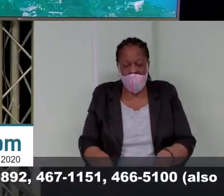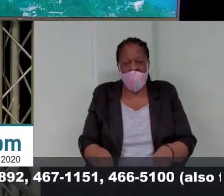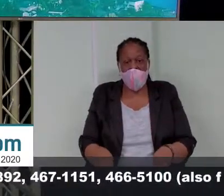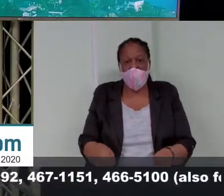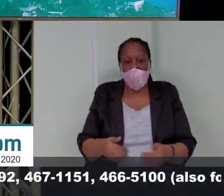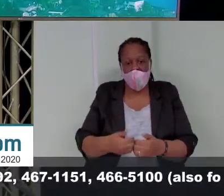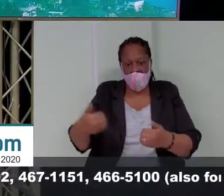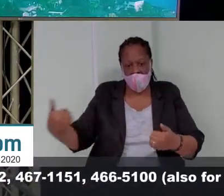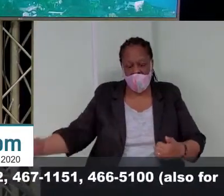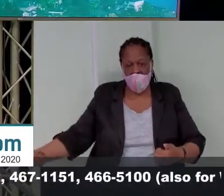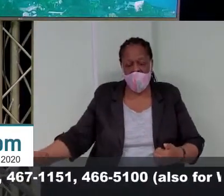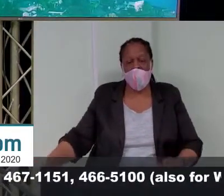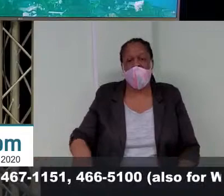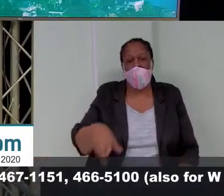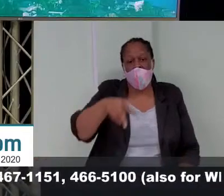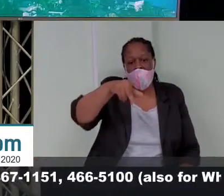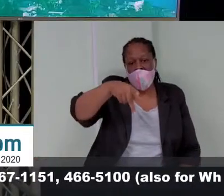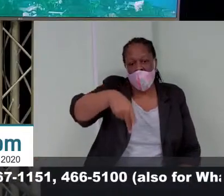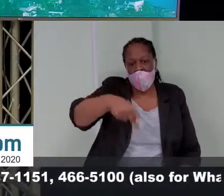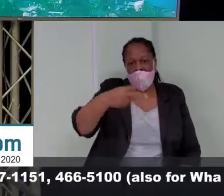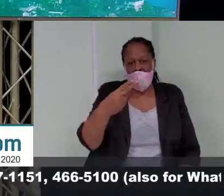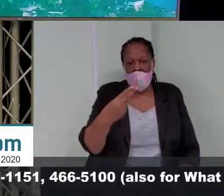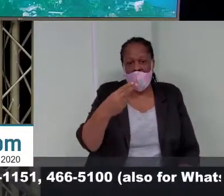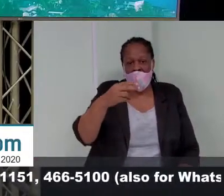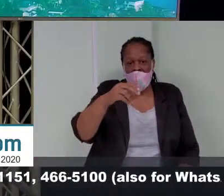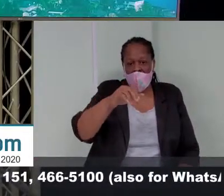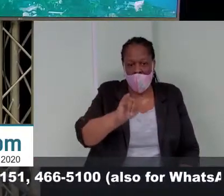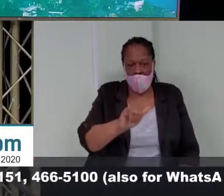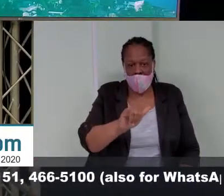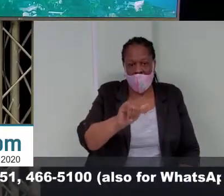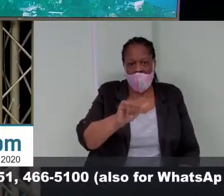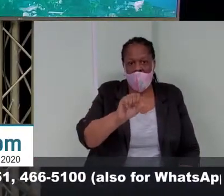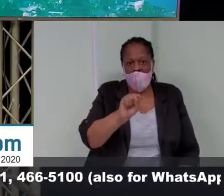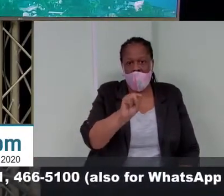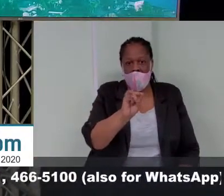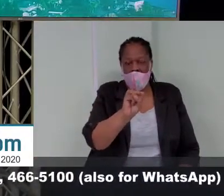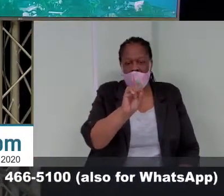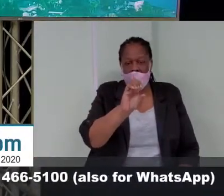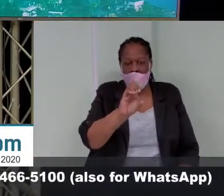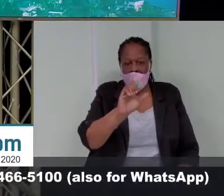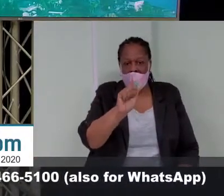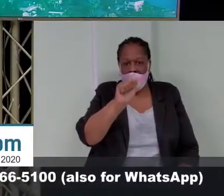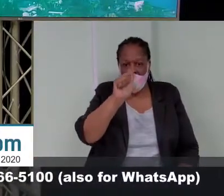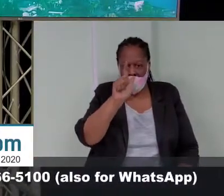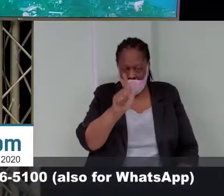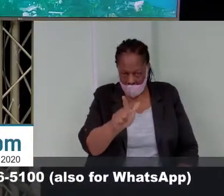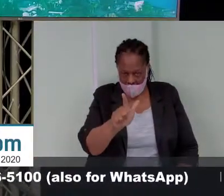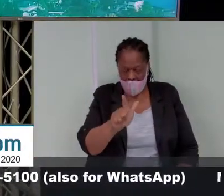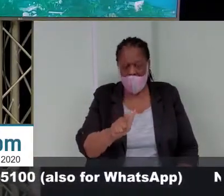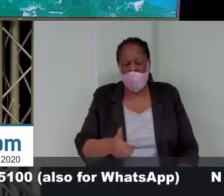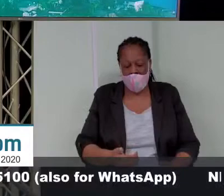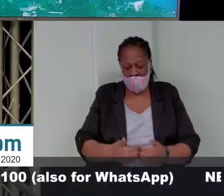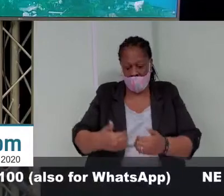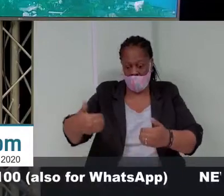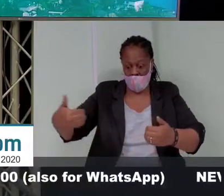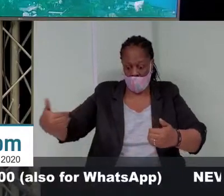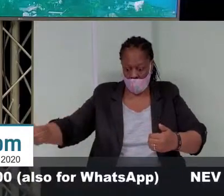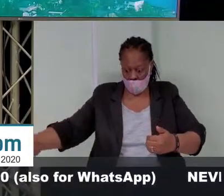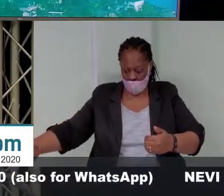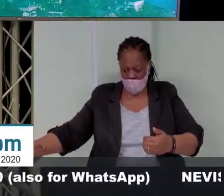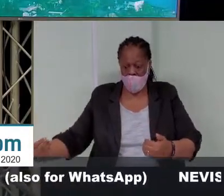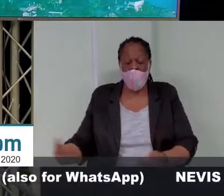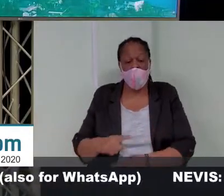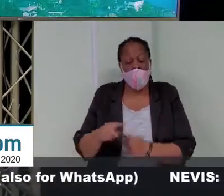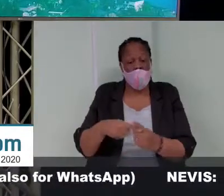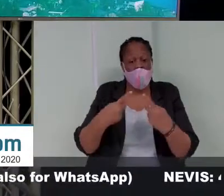Health Organization used the term social distancing, and they have realized their mistake and has since corrected it and changed